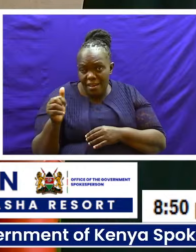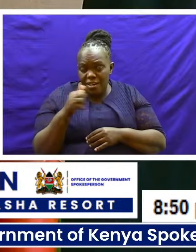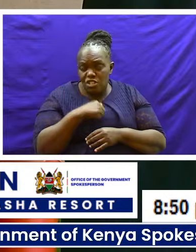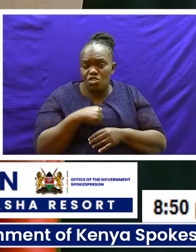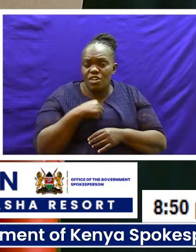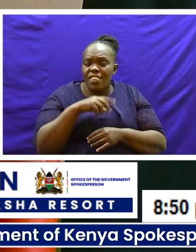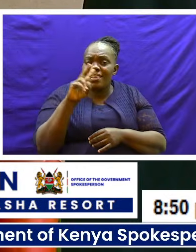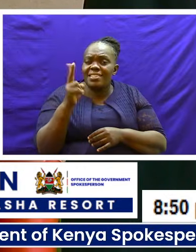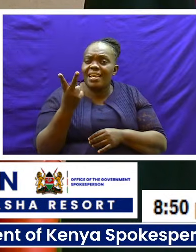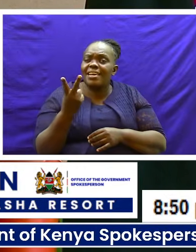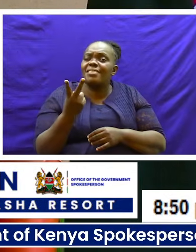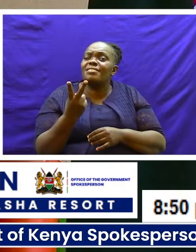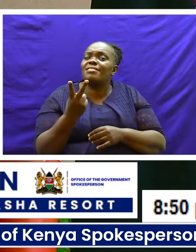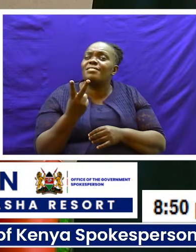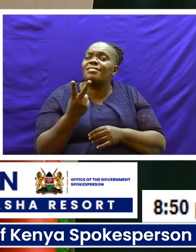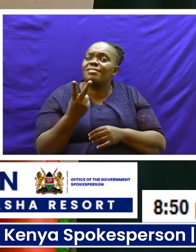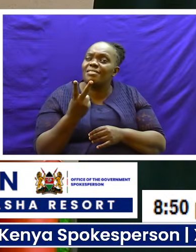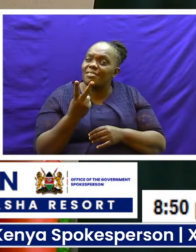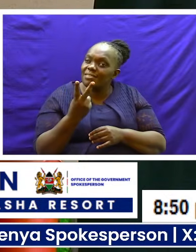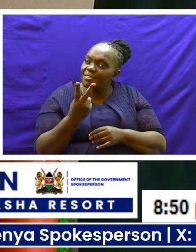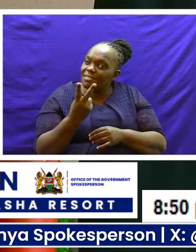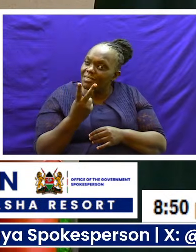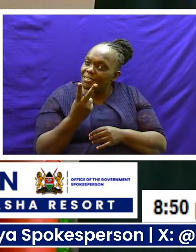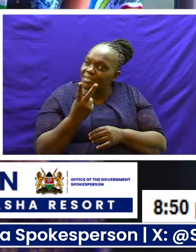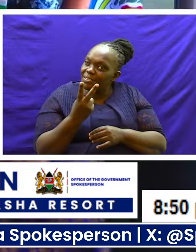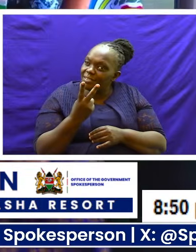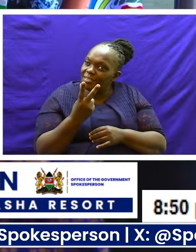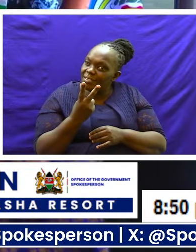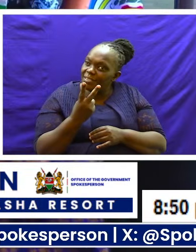one? The second one is